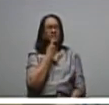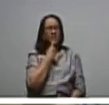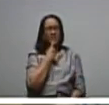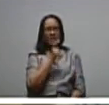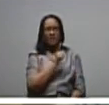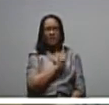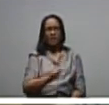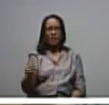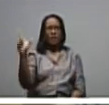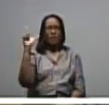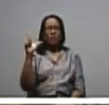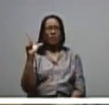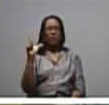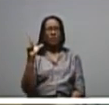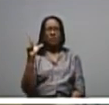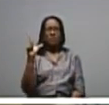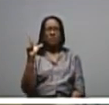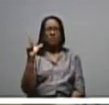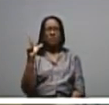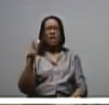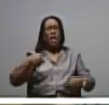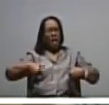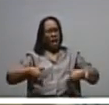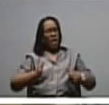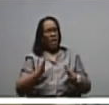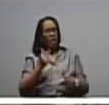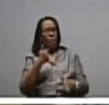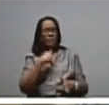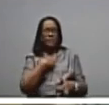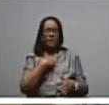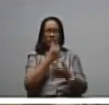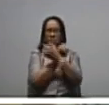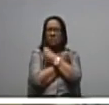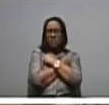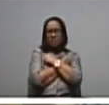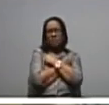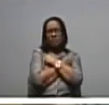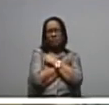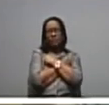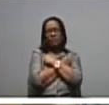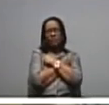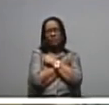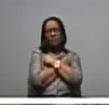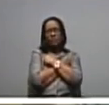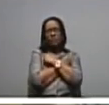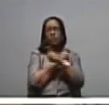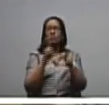Lord, let me love and do what I will.